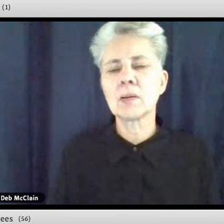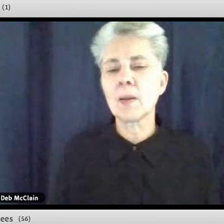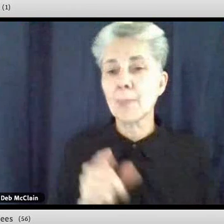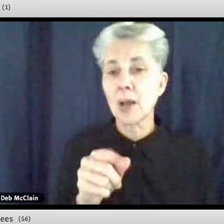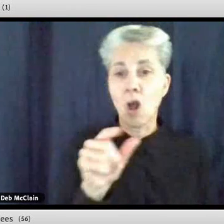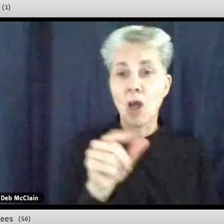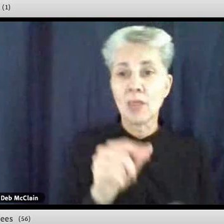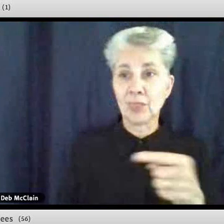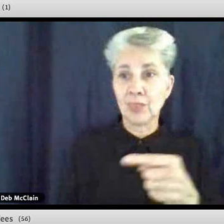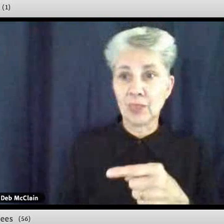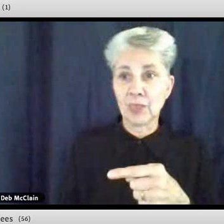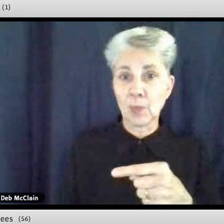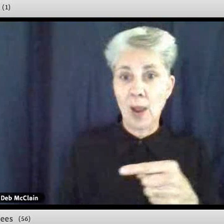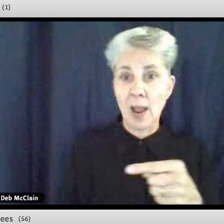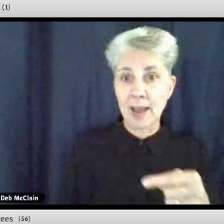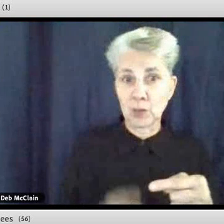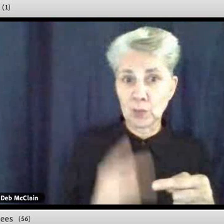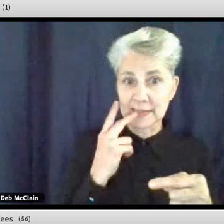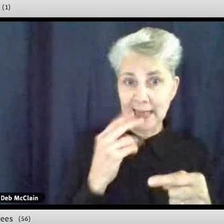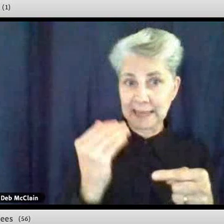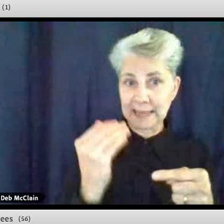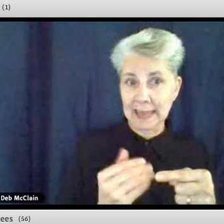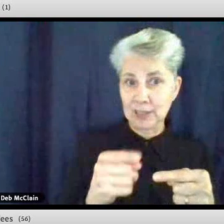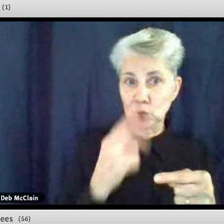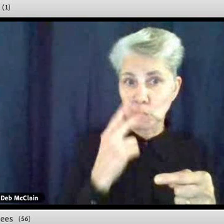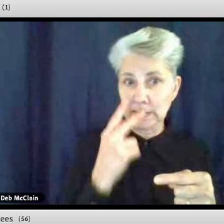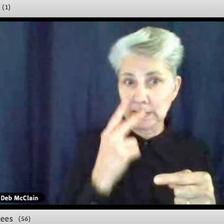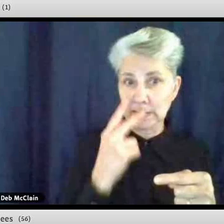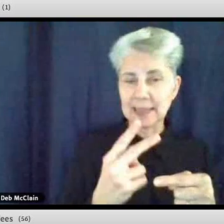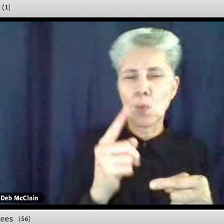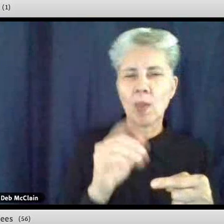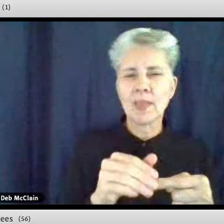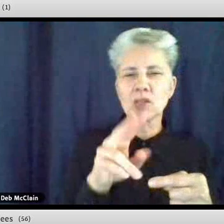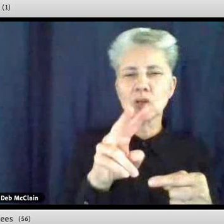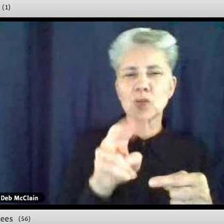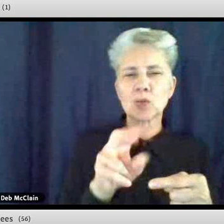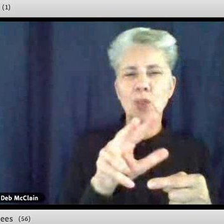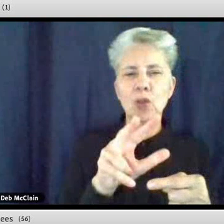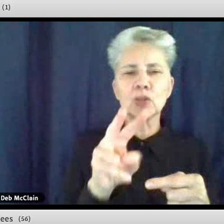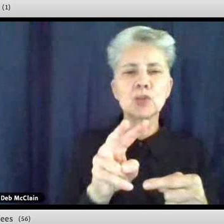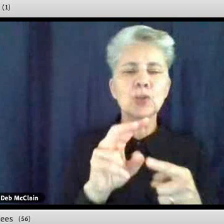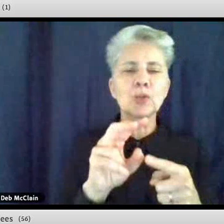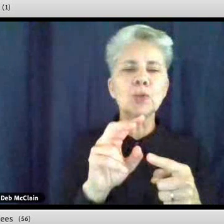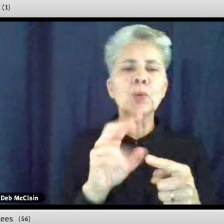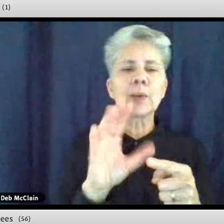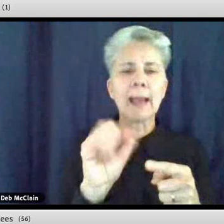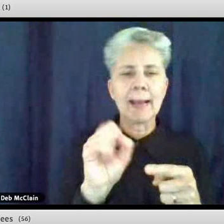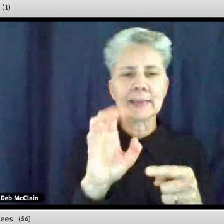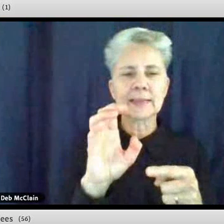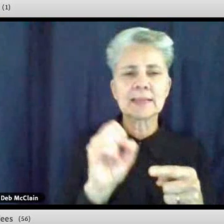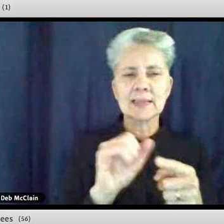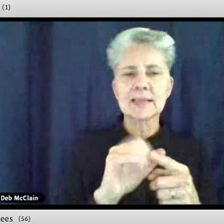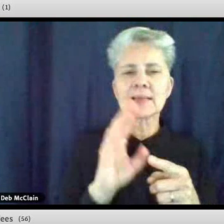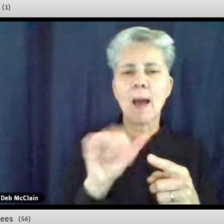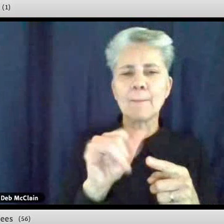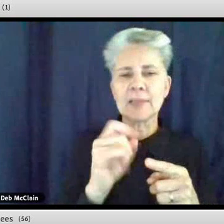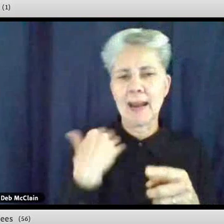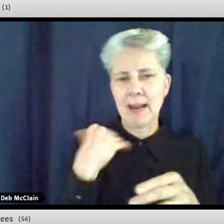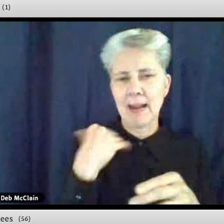Broward is listed. So you can see there's 1,232 cases. This is updated at 11:30 a.m.